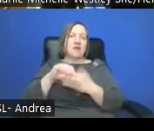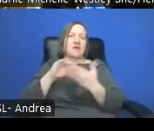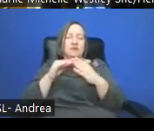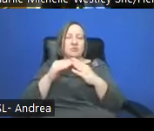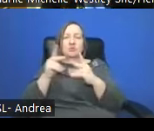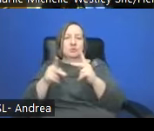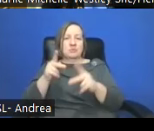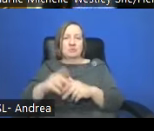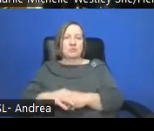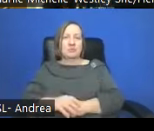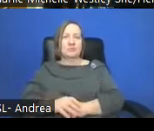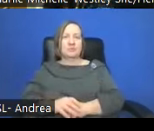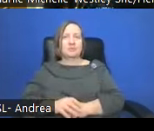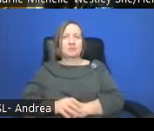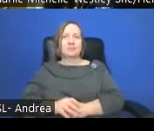community members.